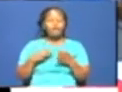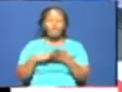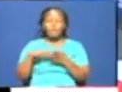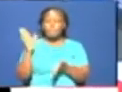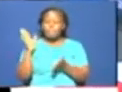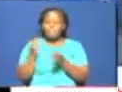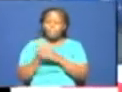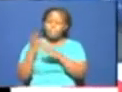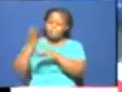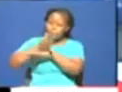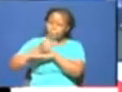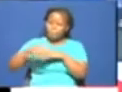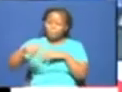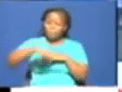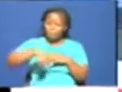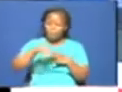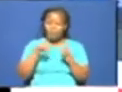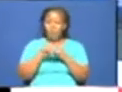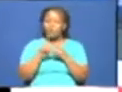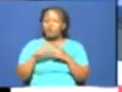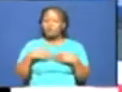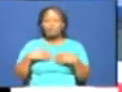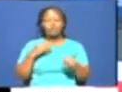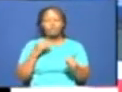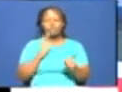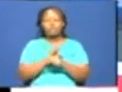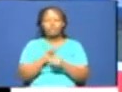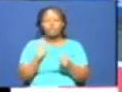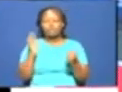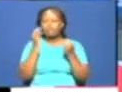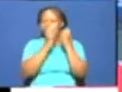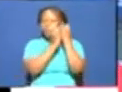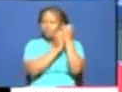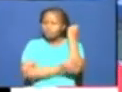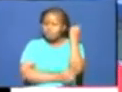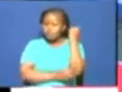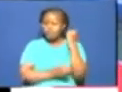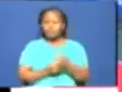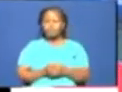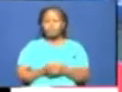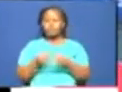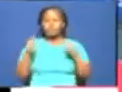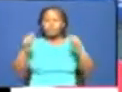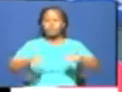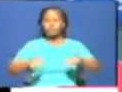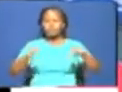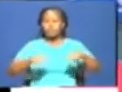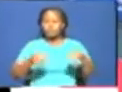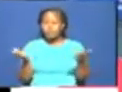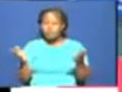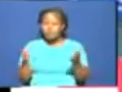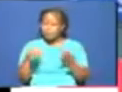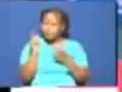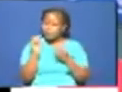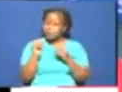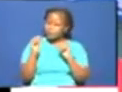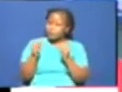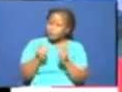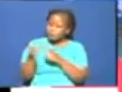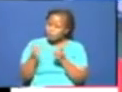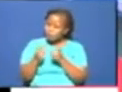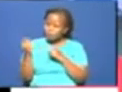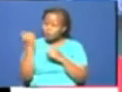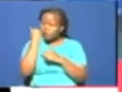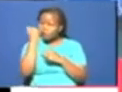and they have vanquished the extreme poverty. Today, they manage the diseases like COVID